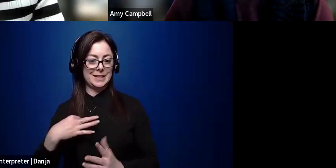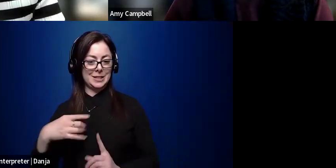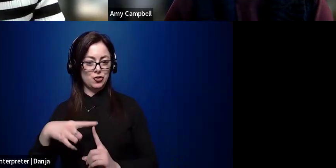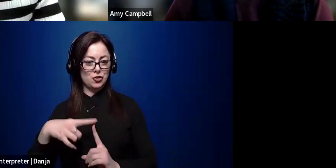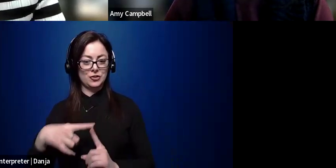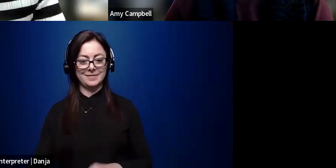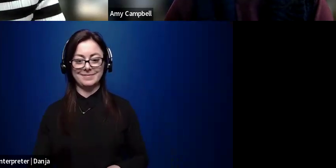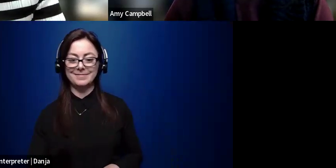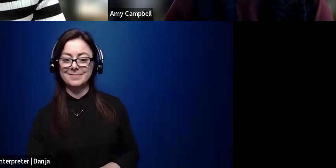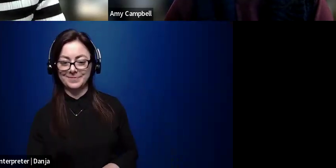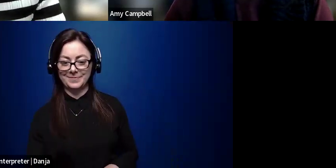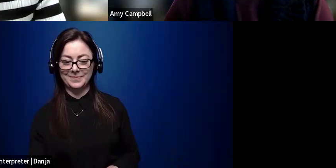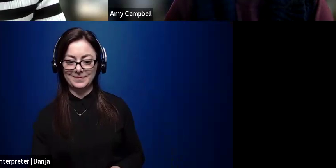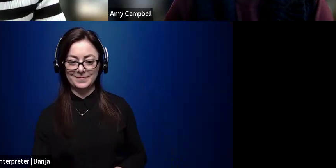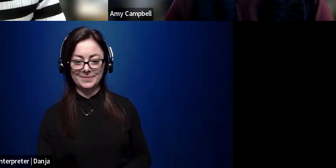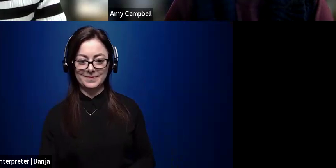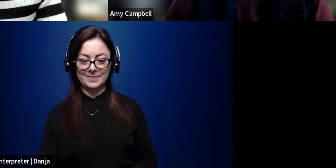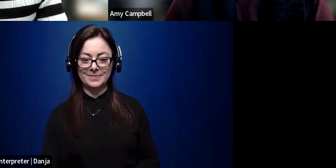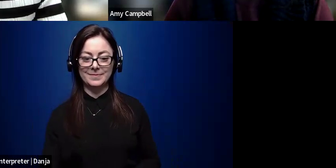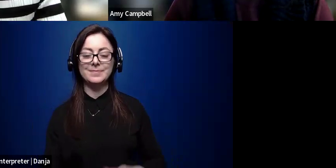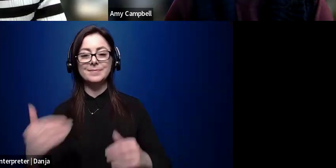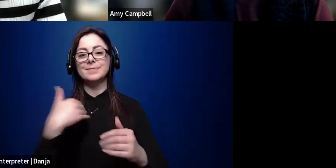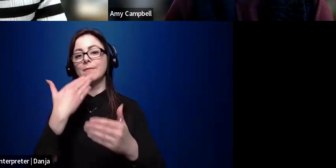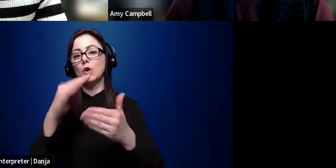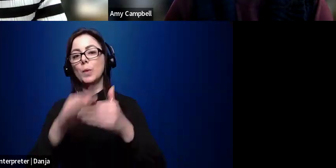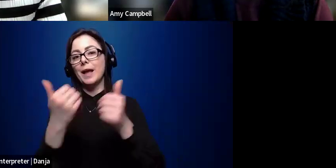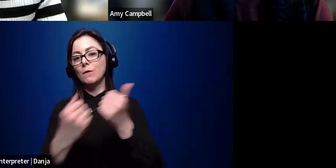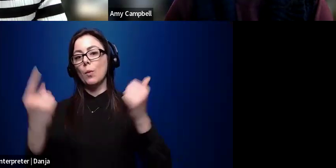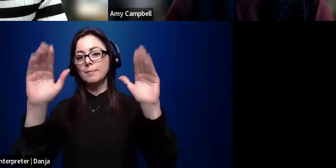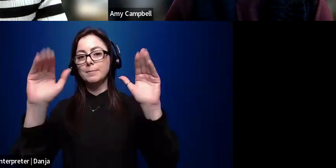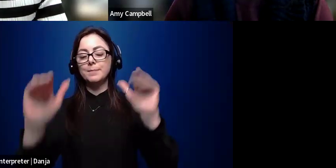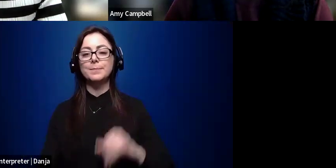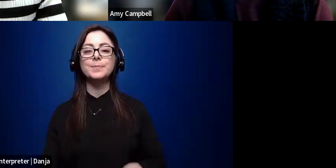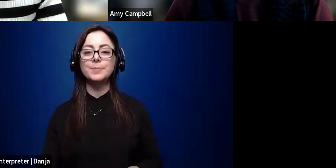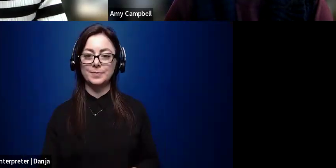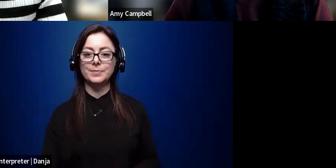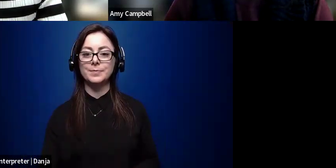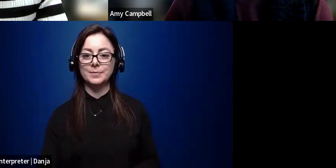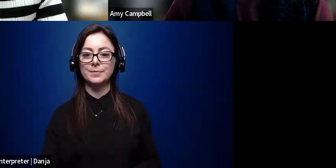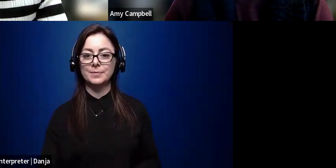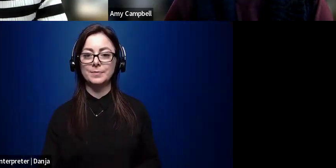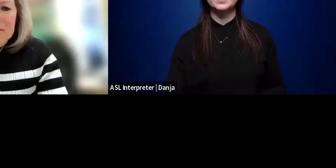it. Have a good weekend, everyone. Thanks, everybody.